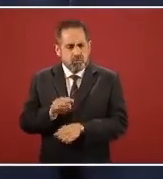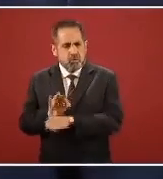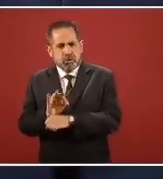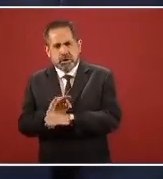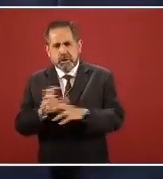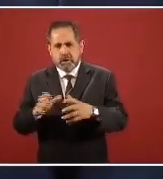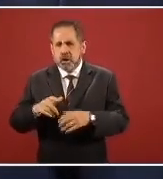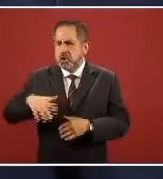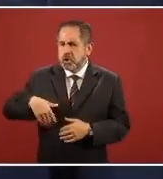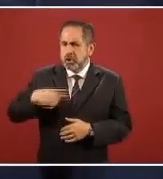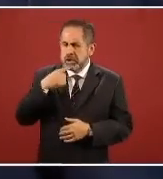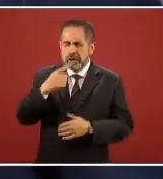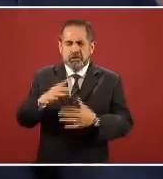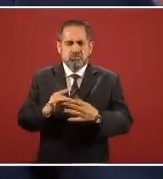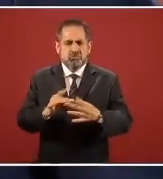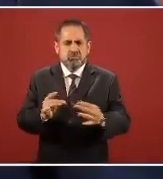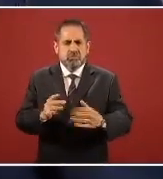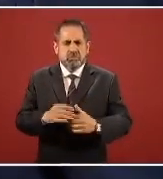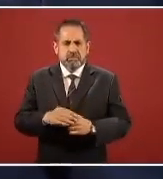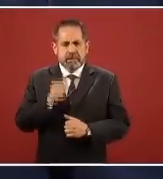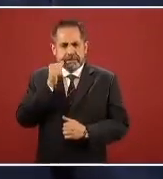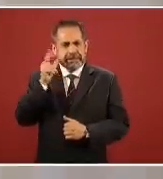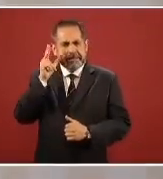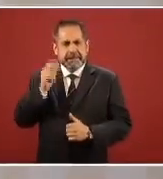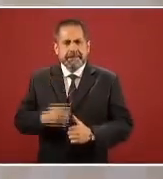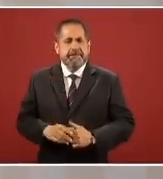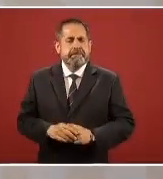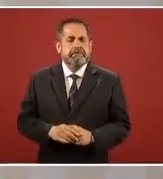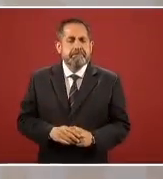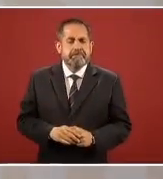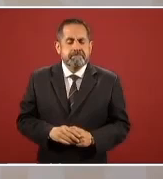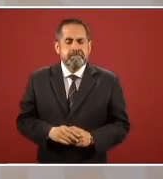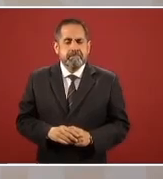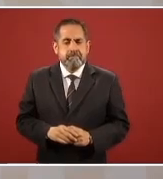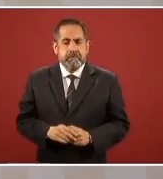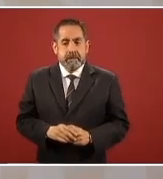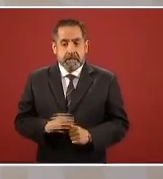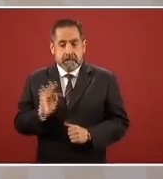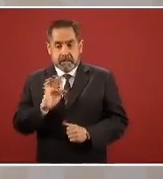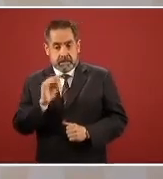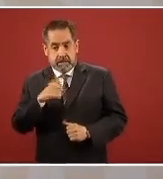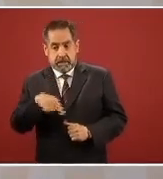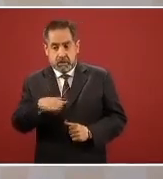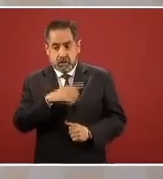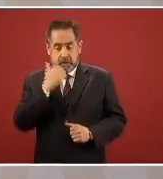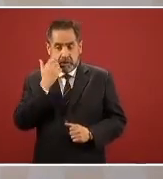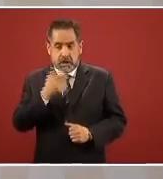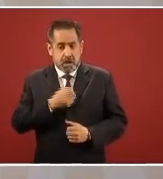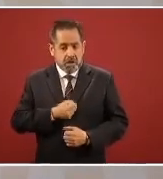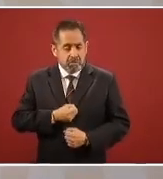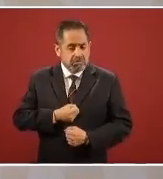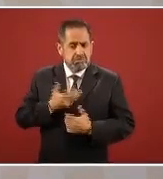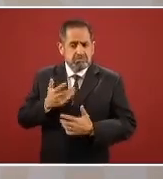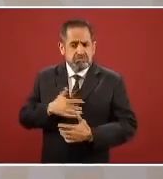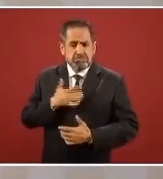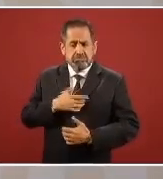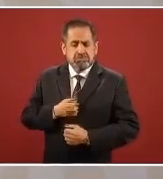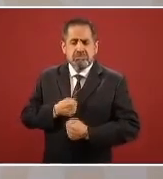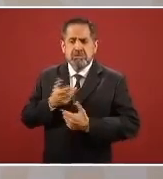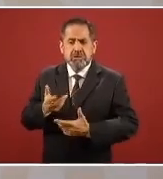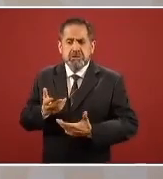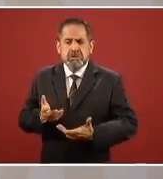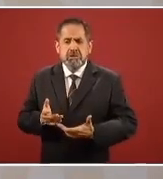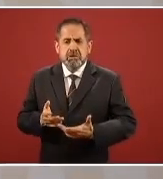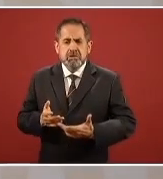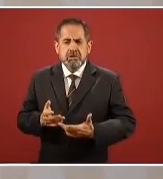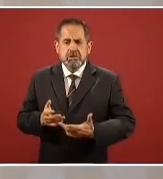want to protect. Dije, antier, and I told si them the day before that if they wanted to express